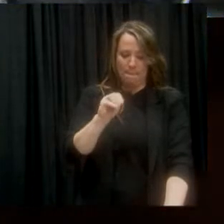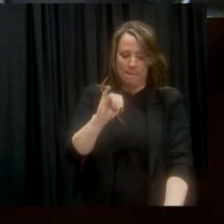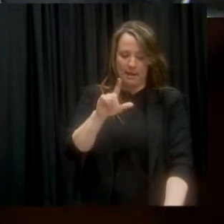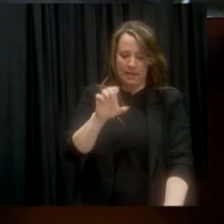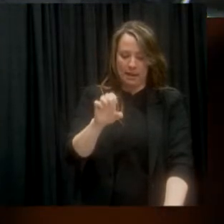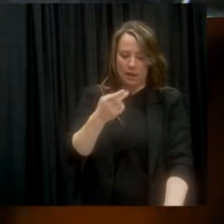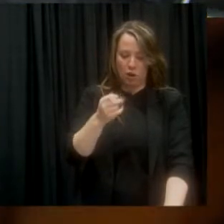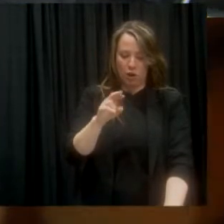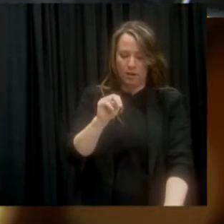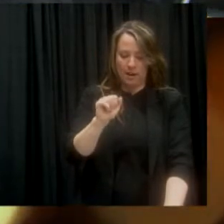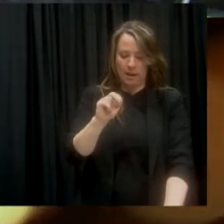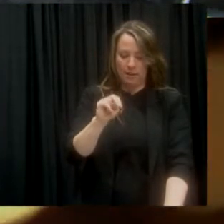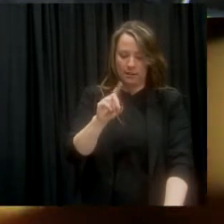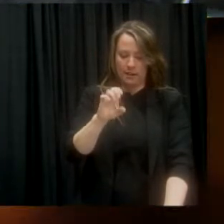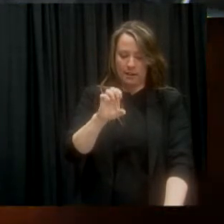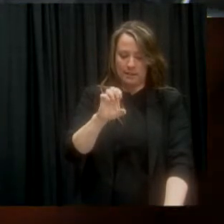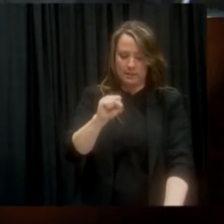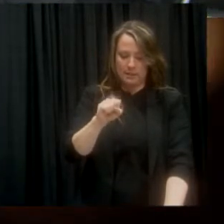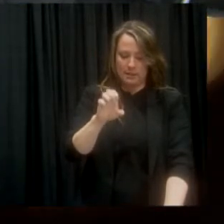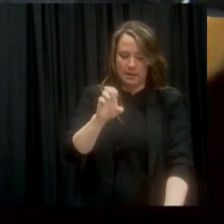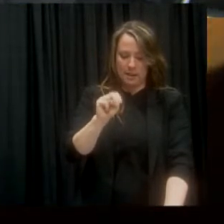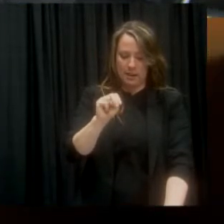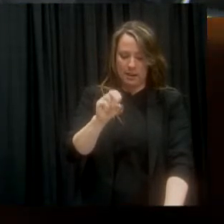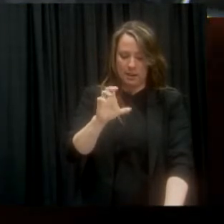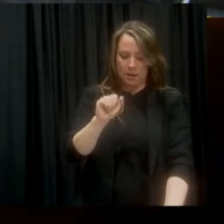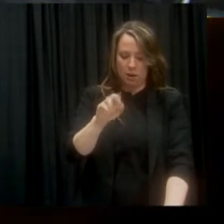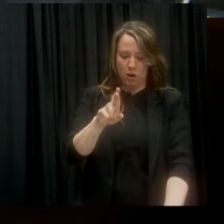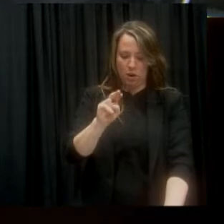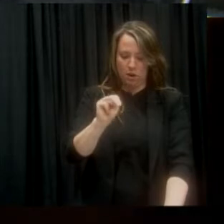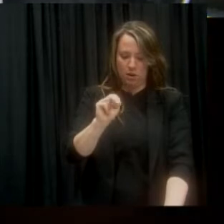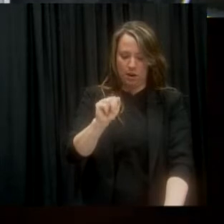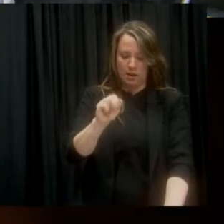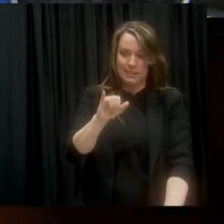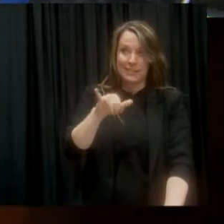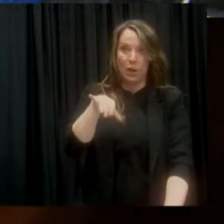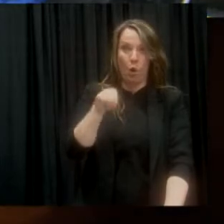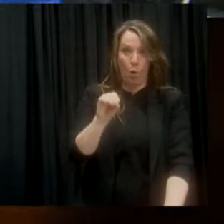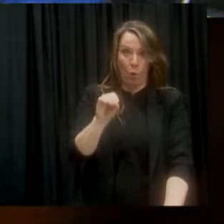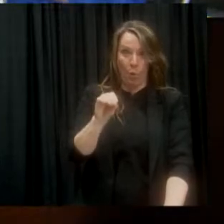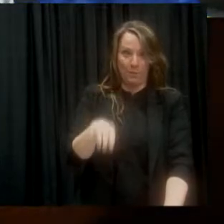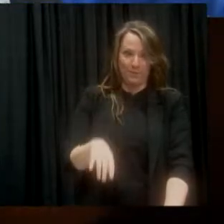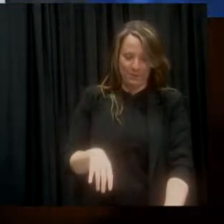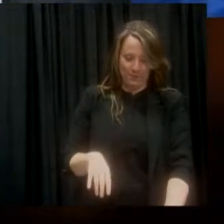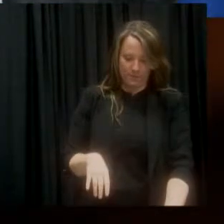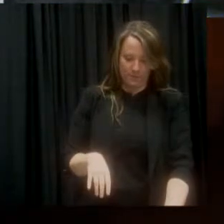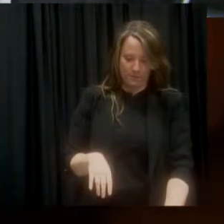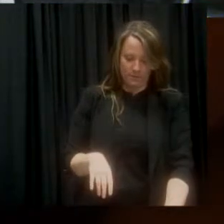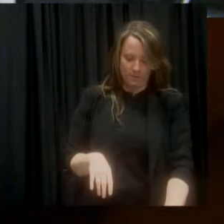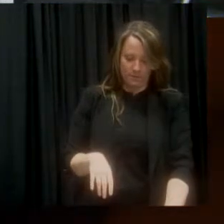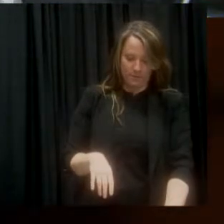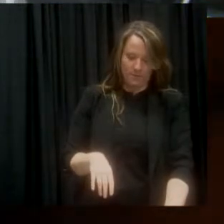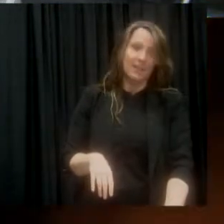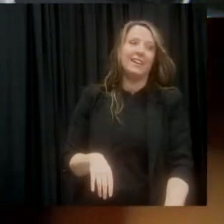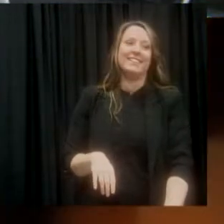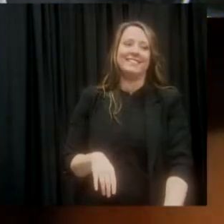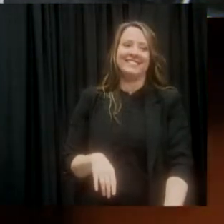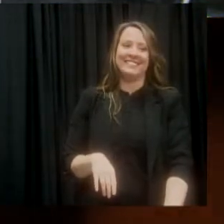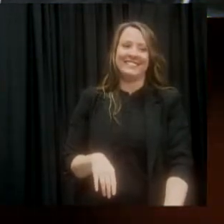Yamile Hernandez Encarnacio. Encarnacio. I was so close. No, I should have slowed